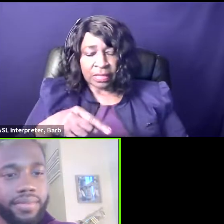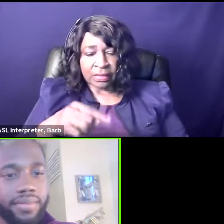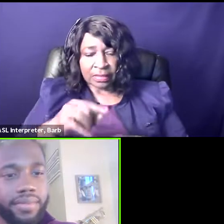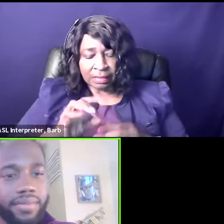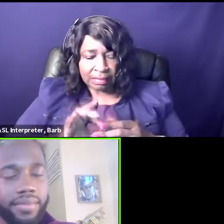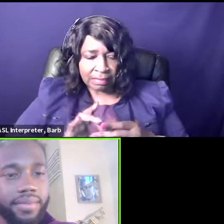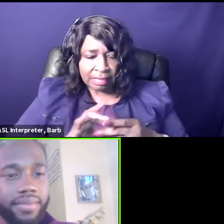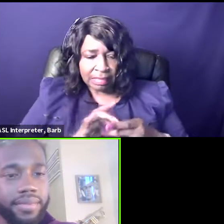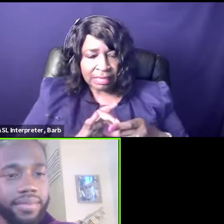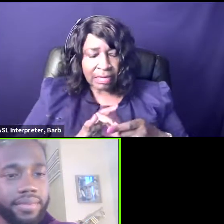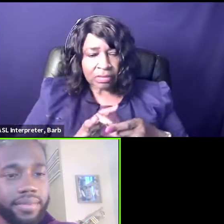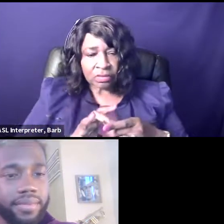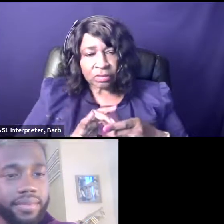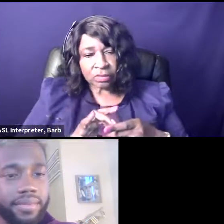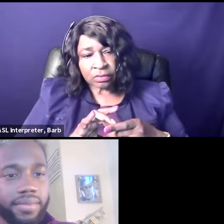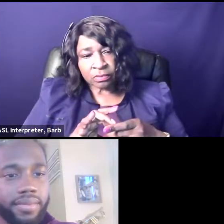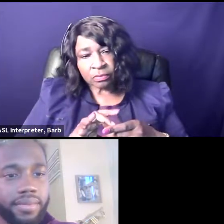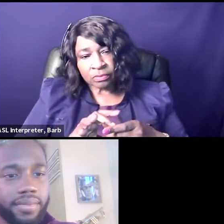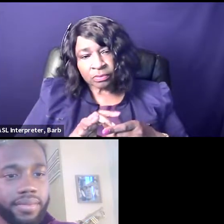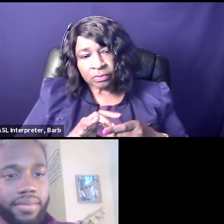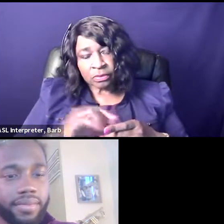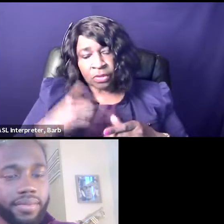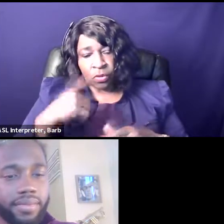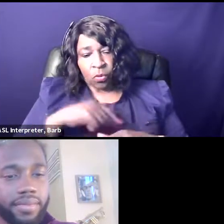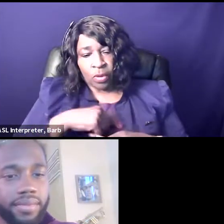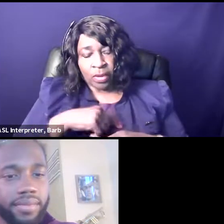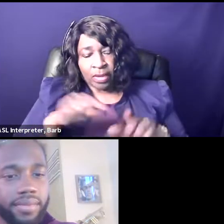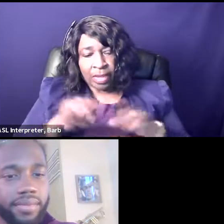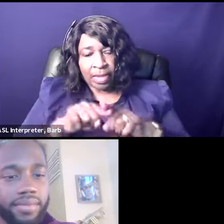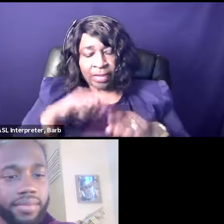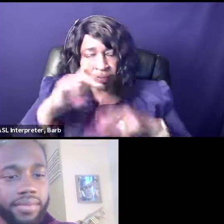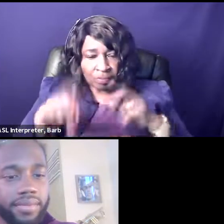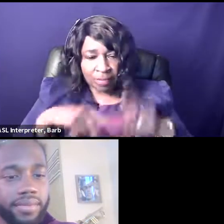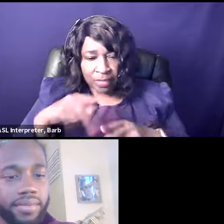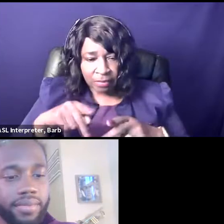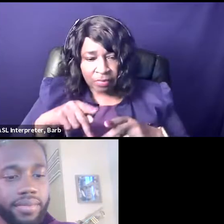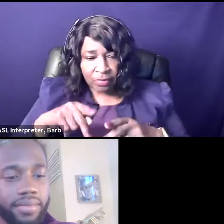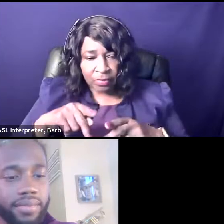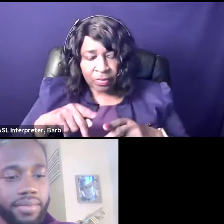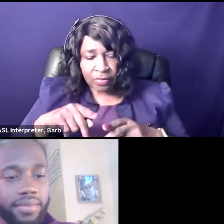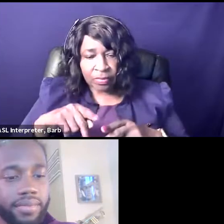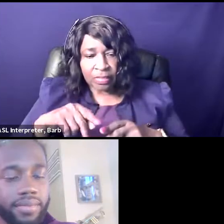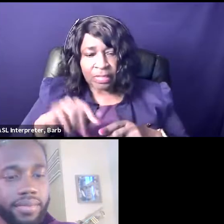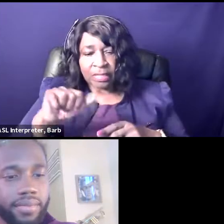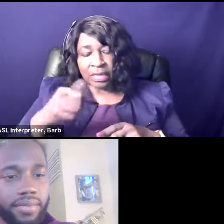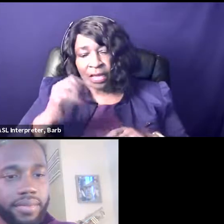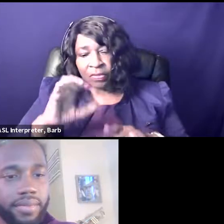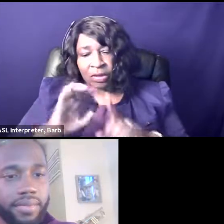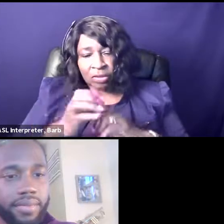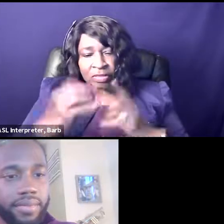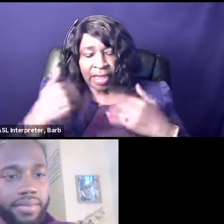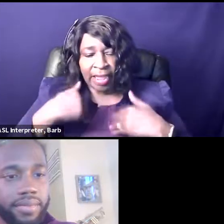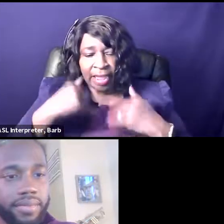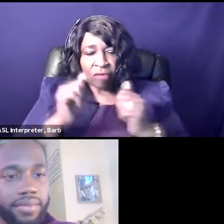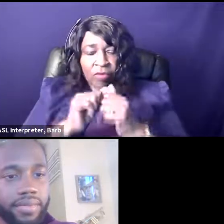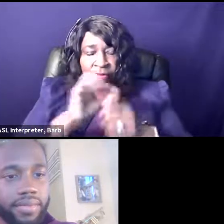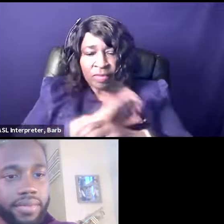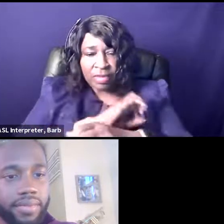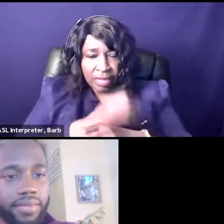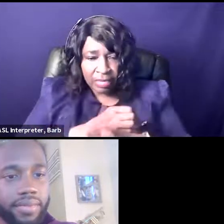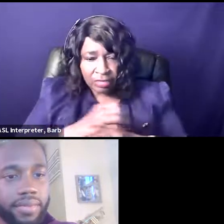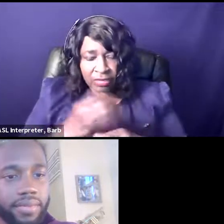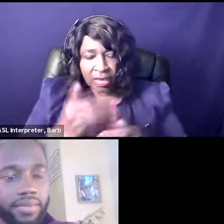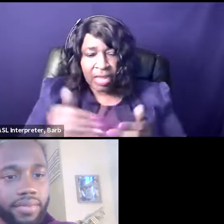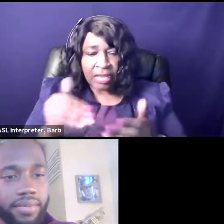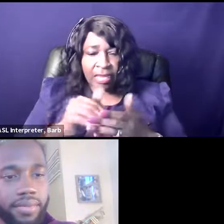that, we as people and, this could be in other cultures have with energy that, again, we